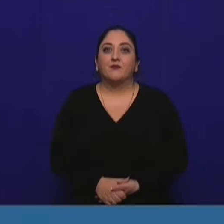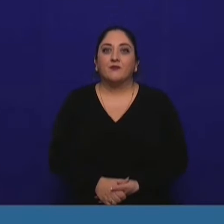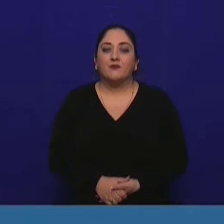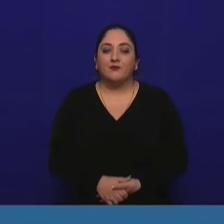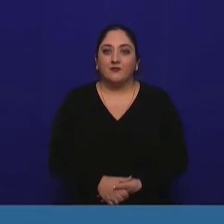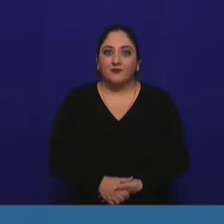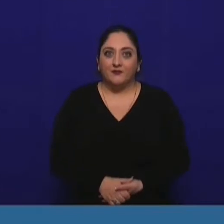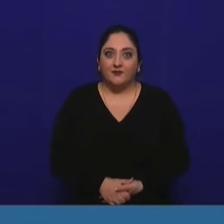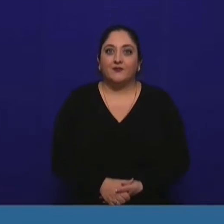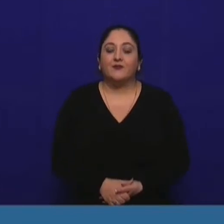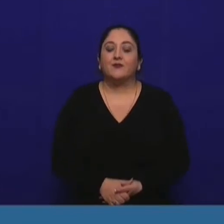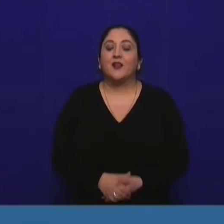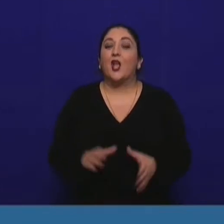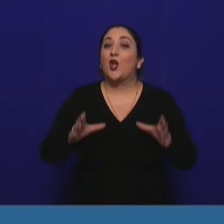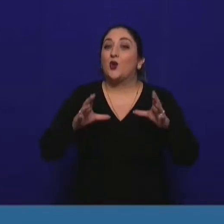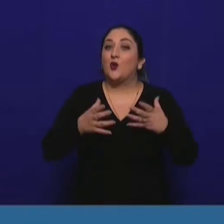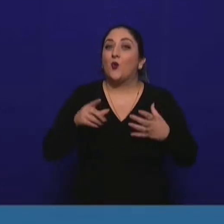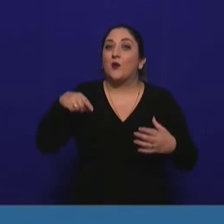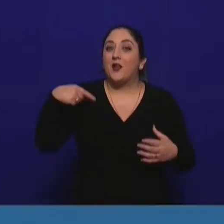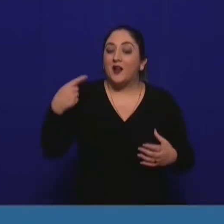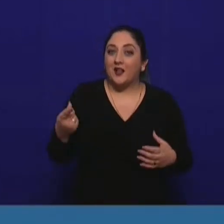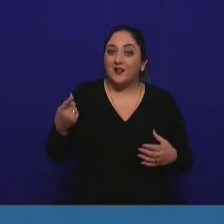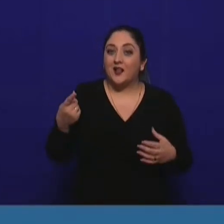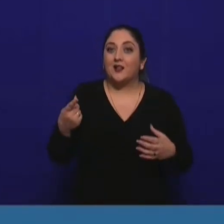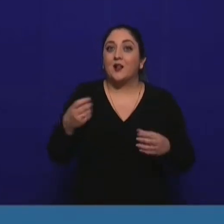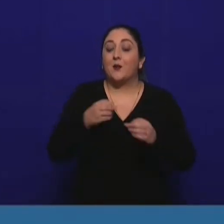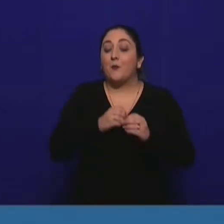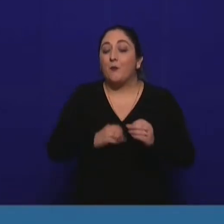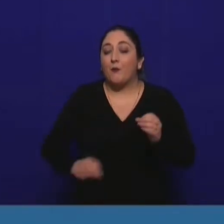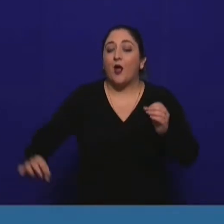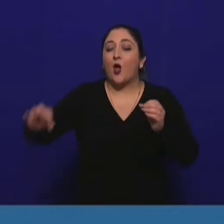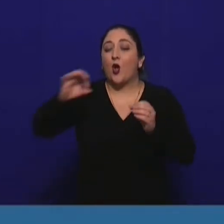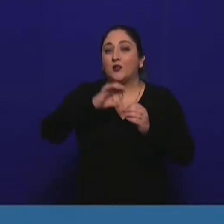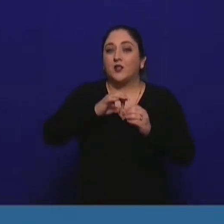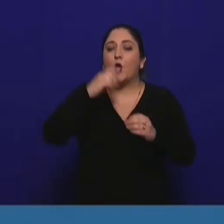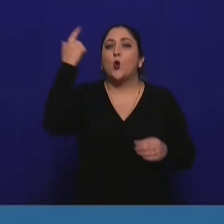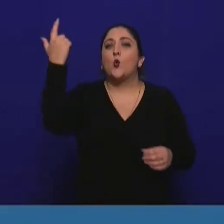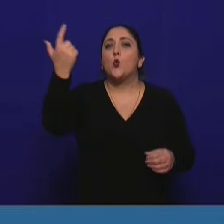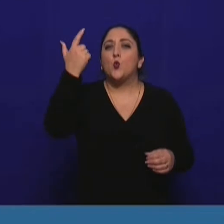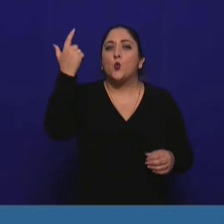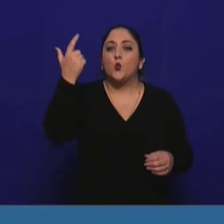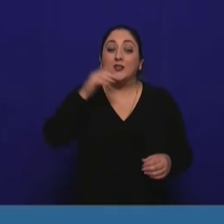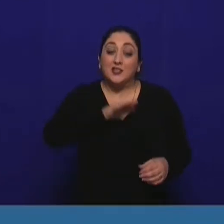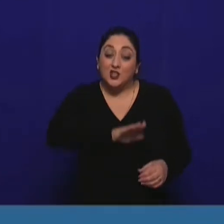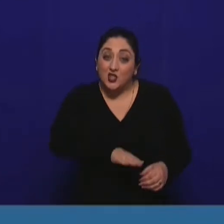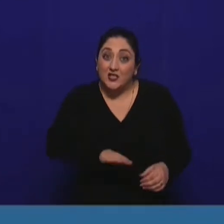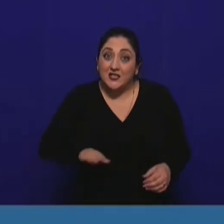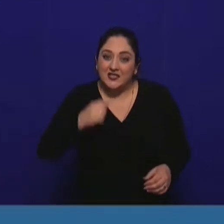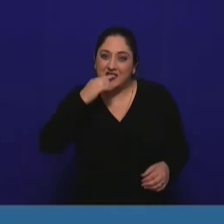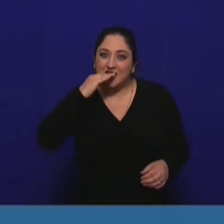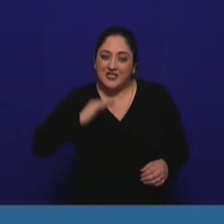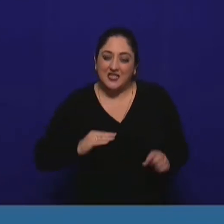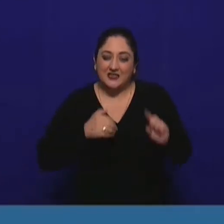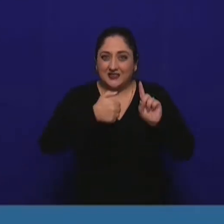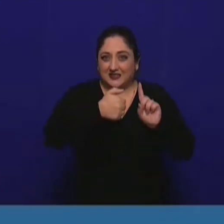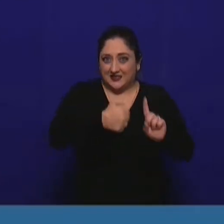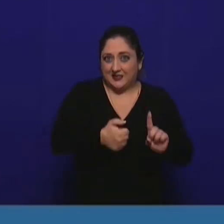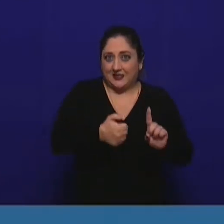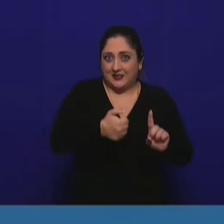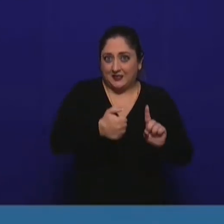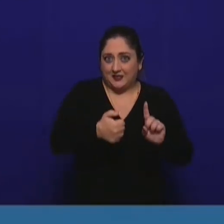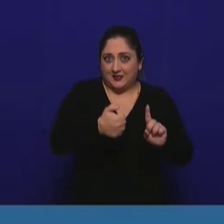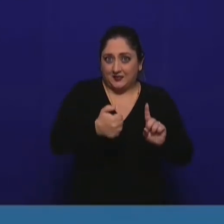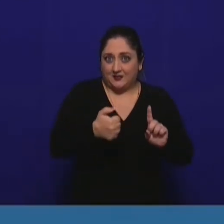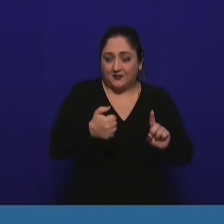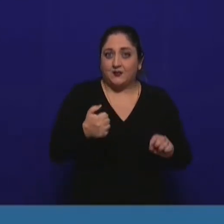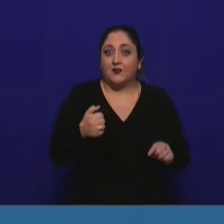have another group which will be prioritized, which are the children who are under the age of 16 and